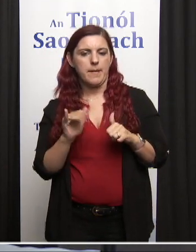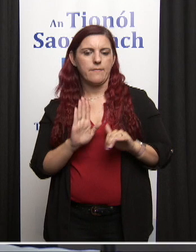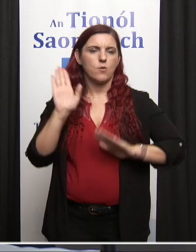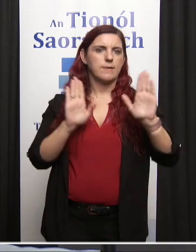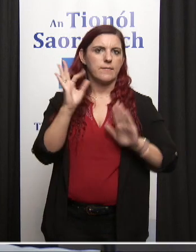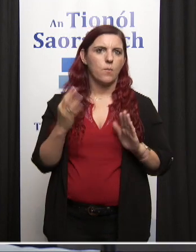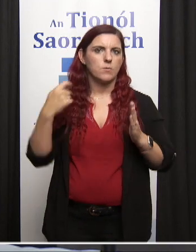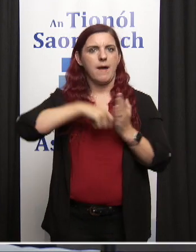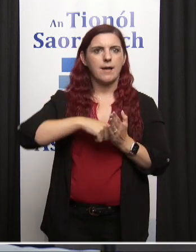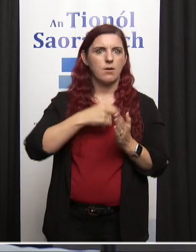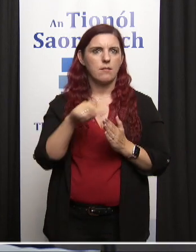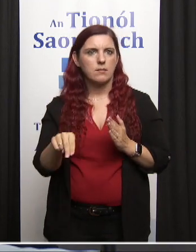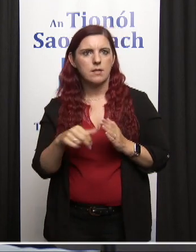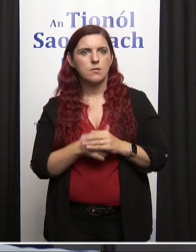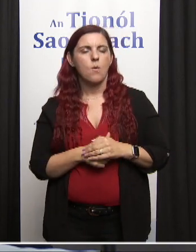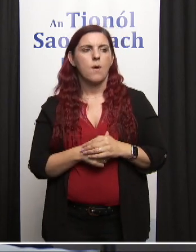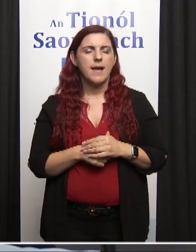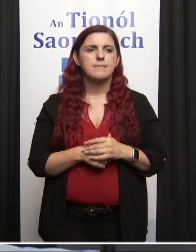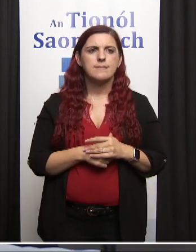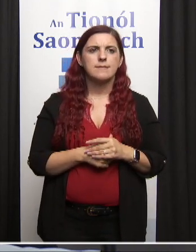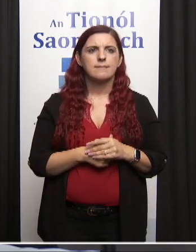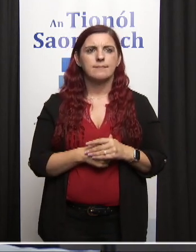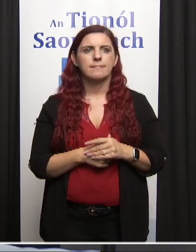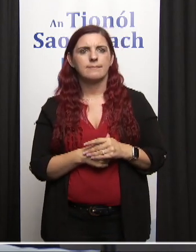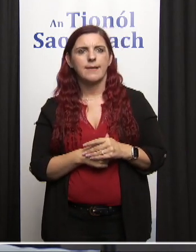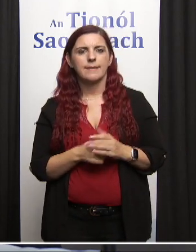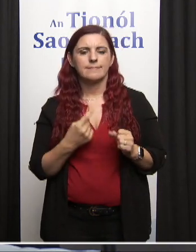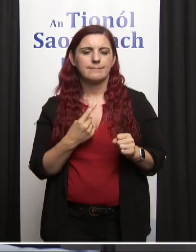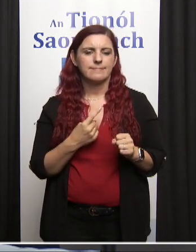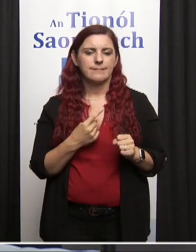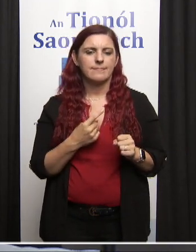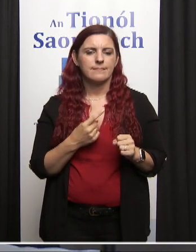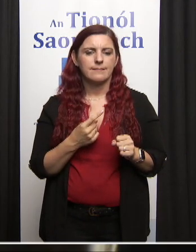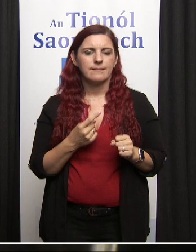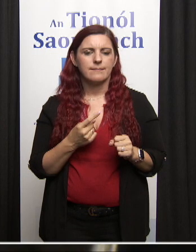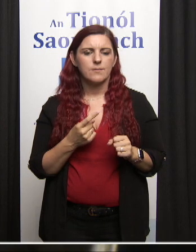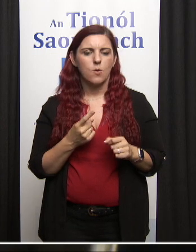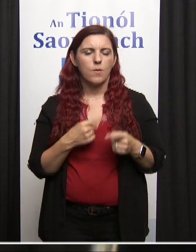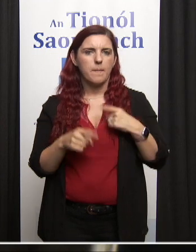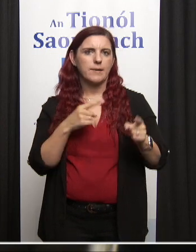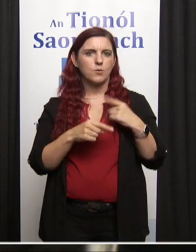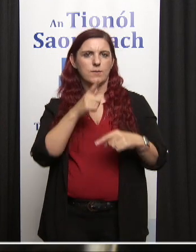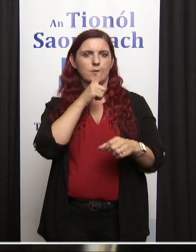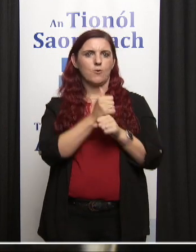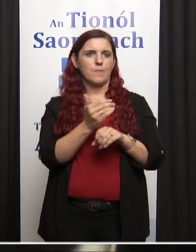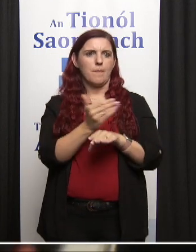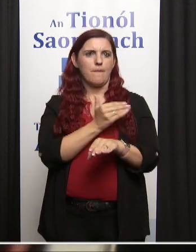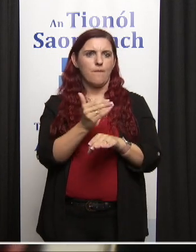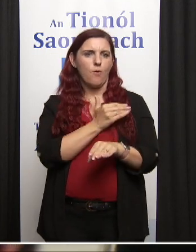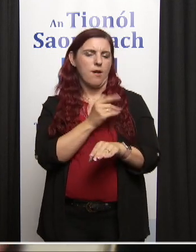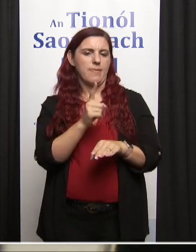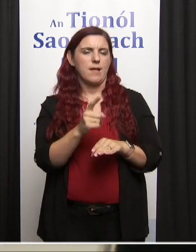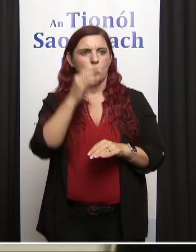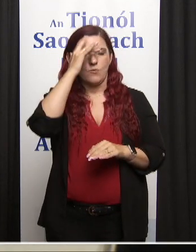add that to the ballot paper or not. But again, we're back. We've already spoken about one of the chairman's principles of